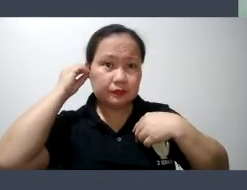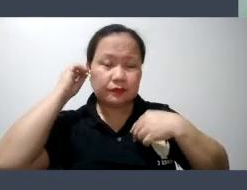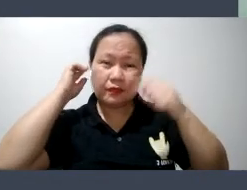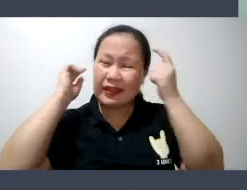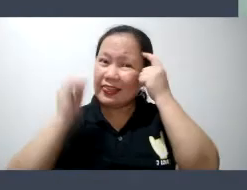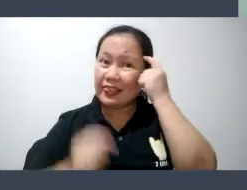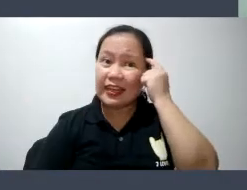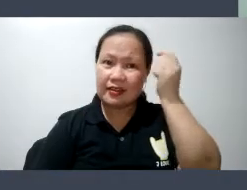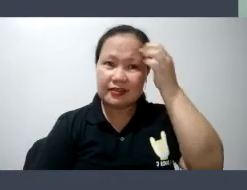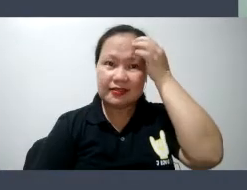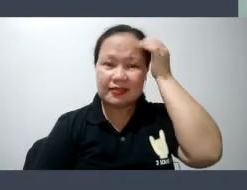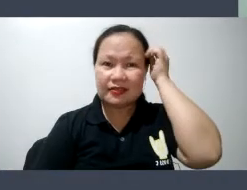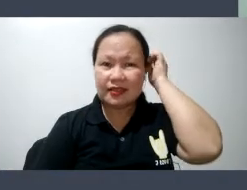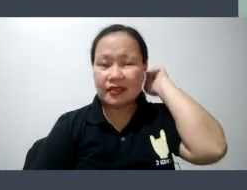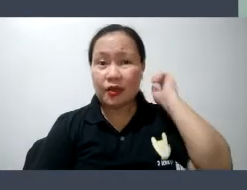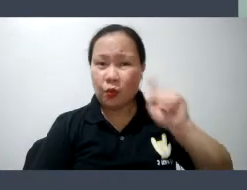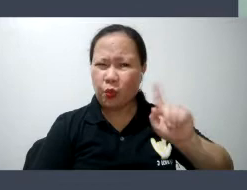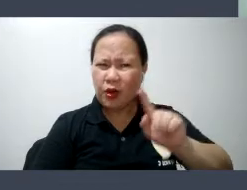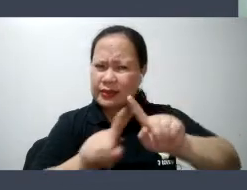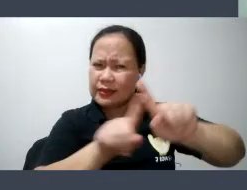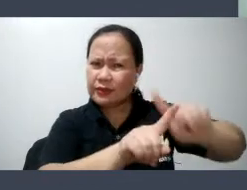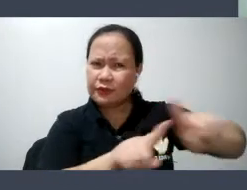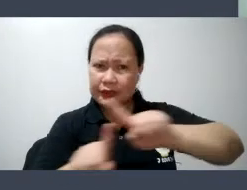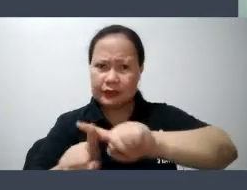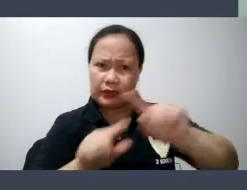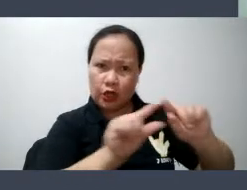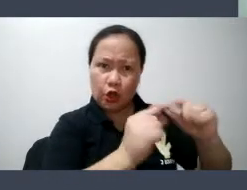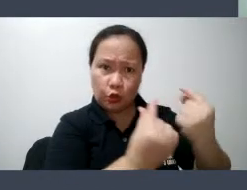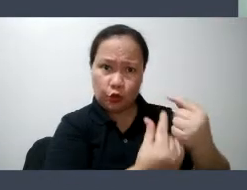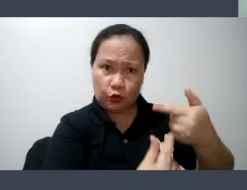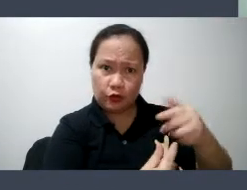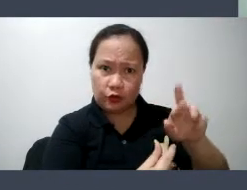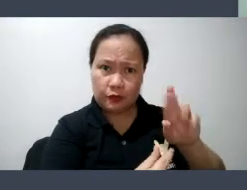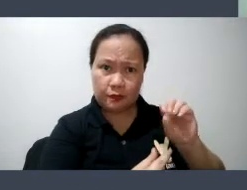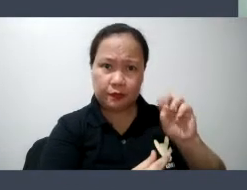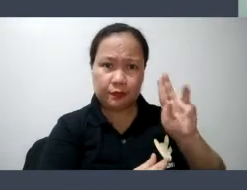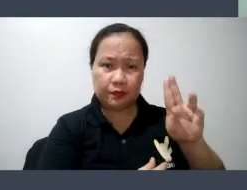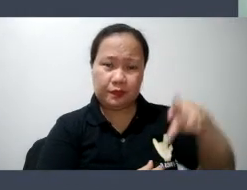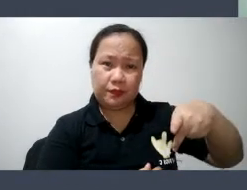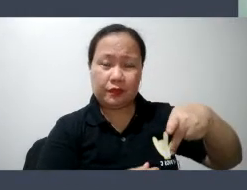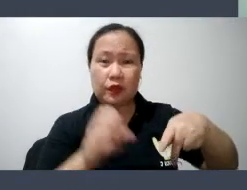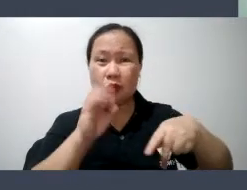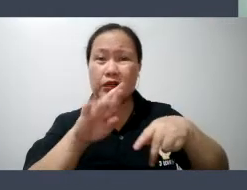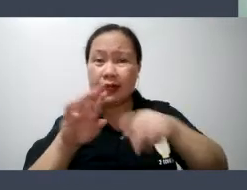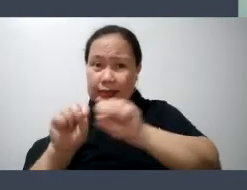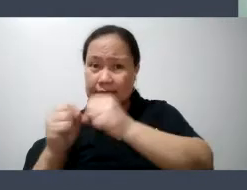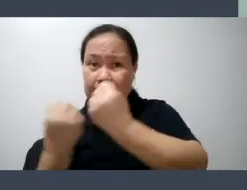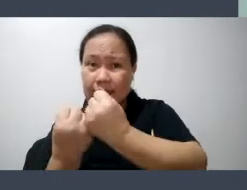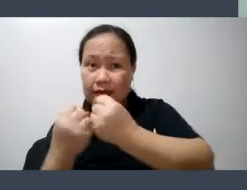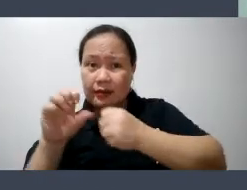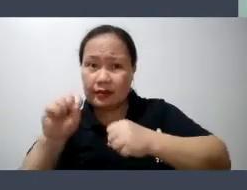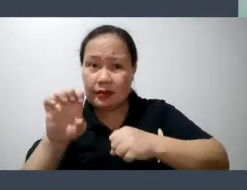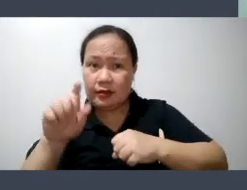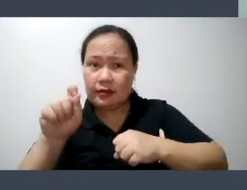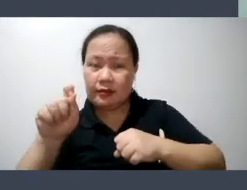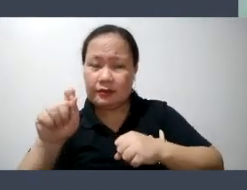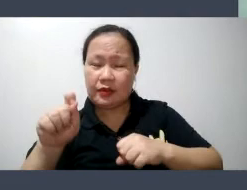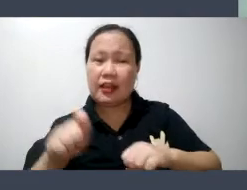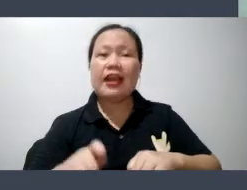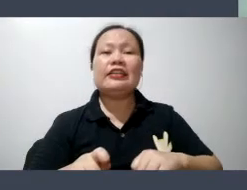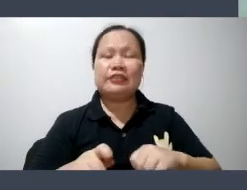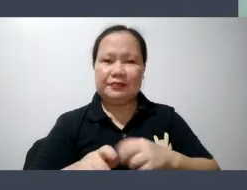Okay, think and think. So, we could say that, how did we